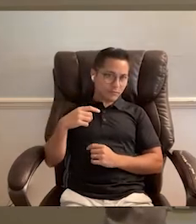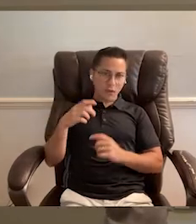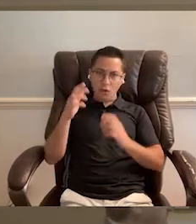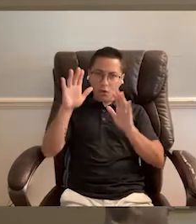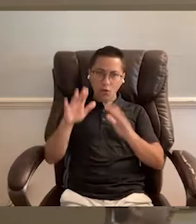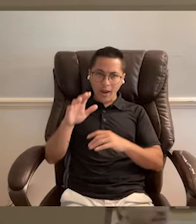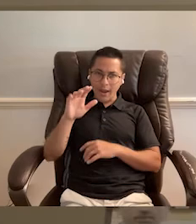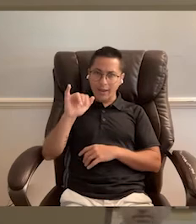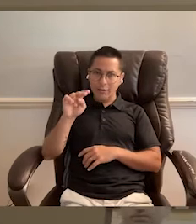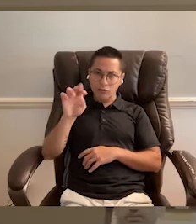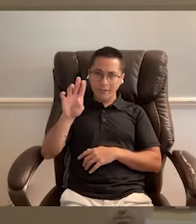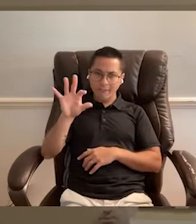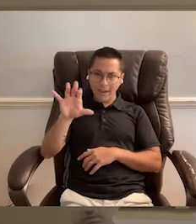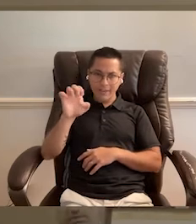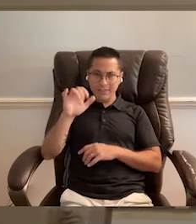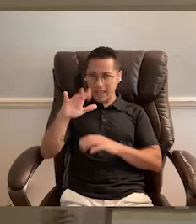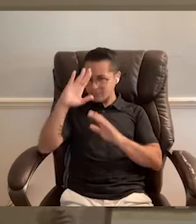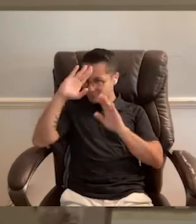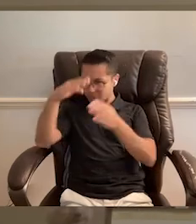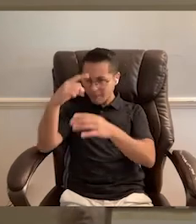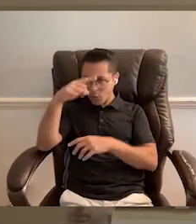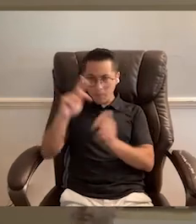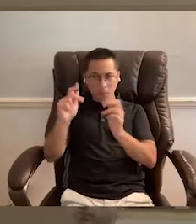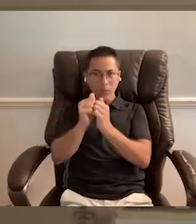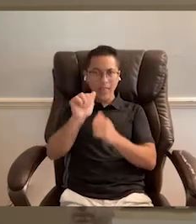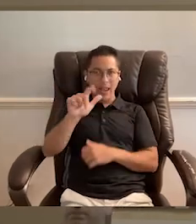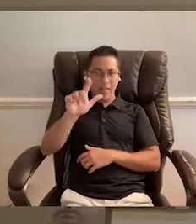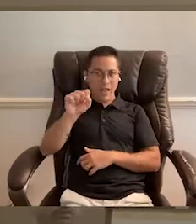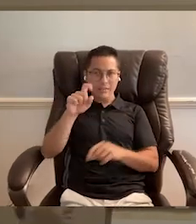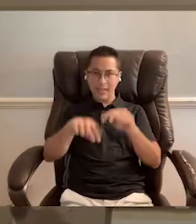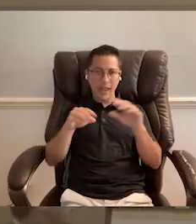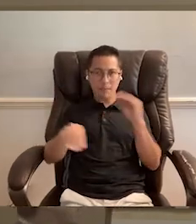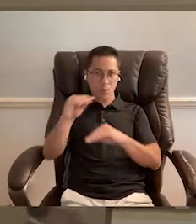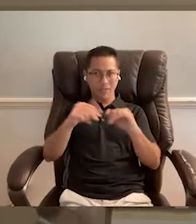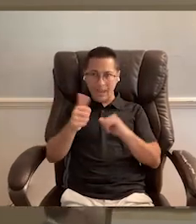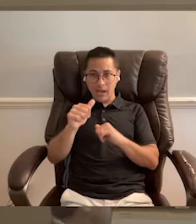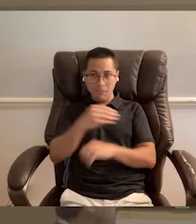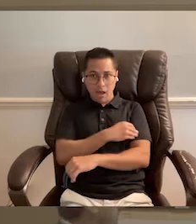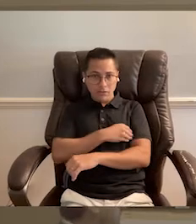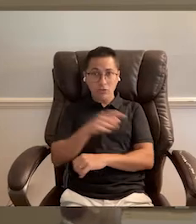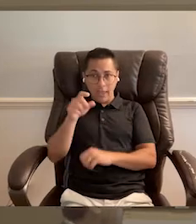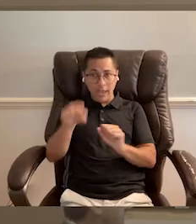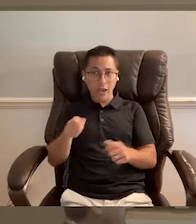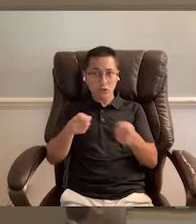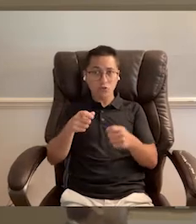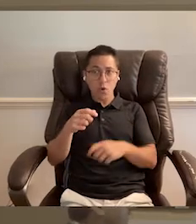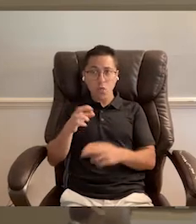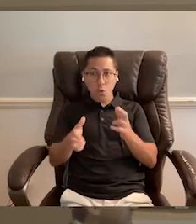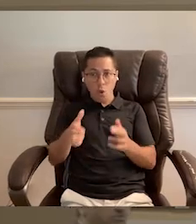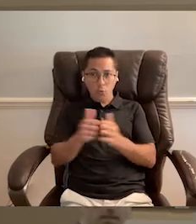then smart vision glasses for people with visual impairments. And then I'm going to talk a little bit more